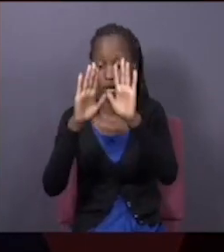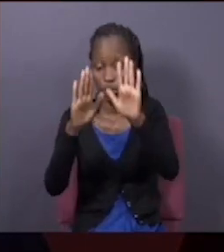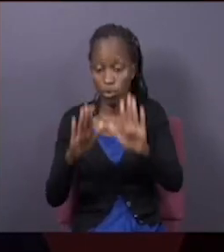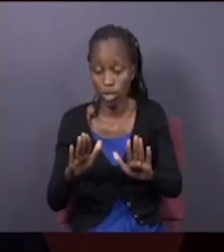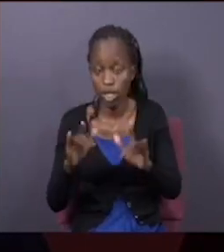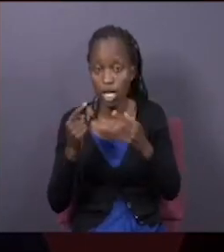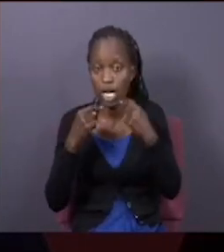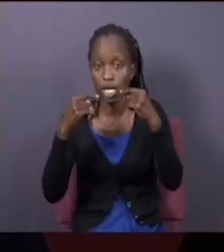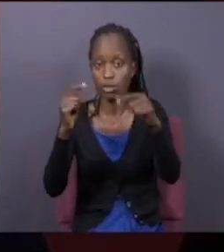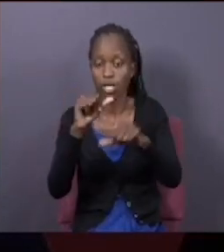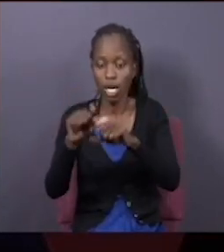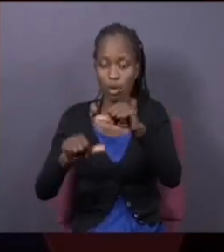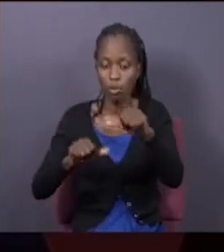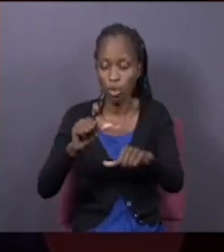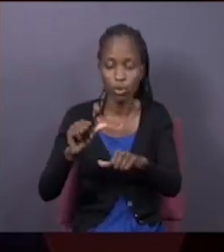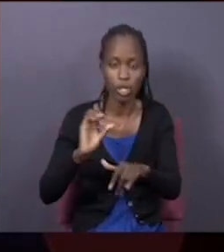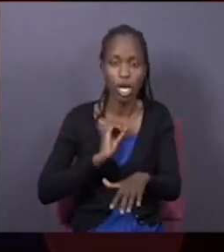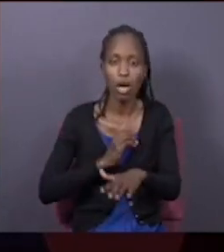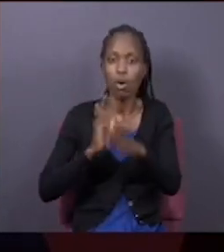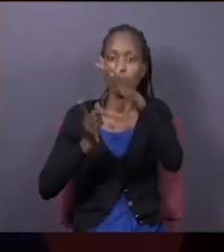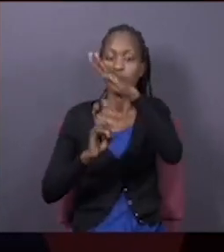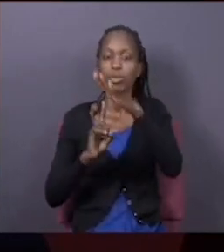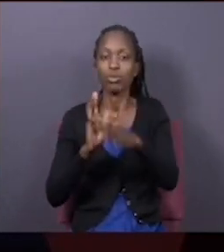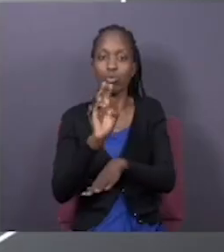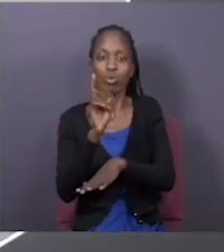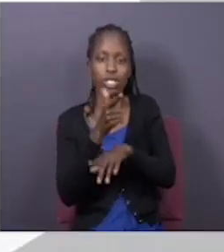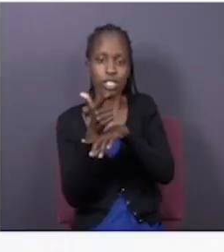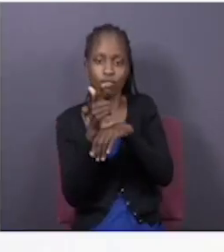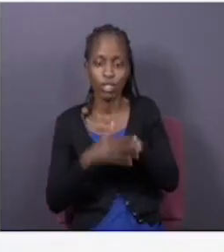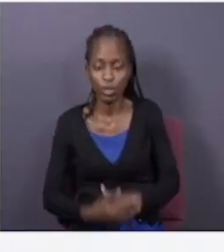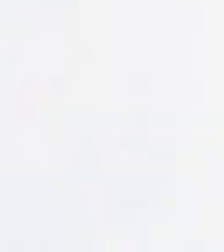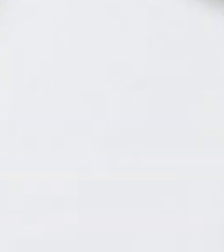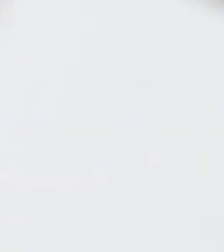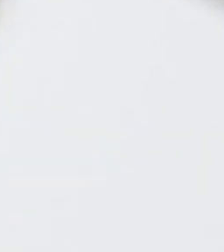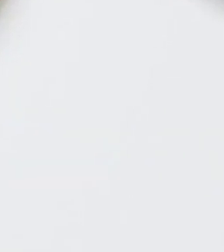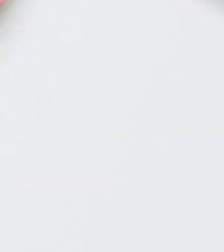notices about our ministry. Please watch this clip.